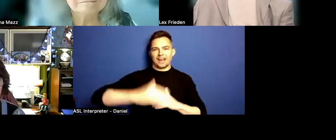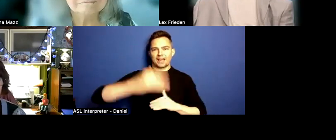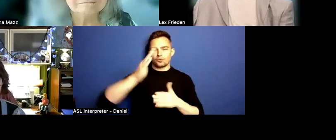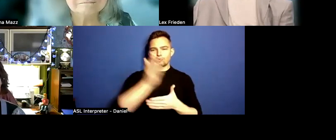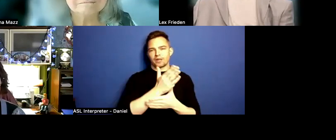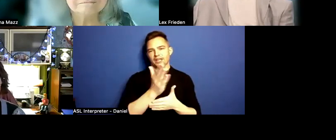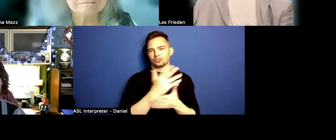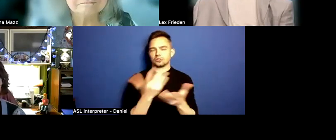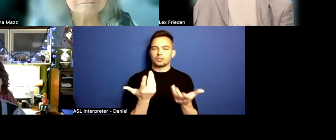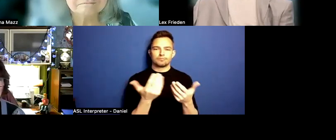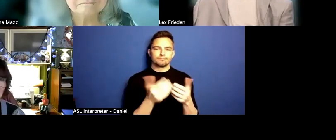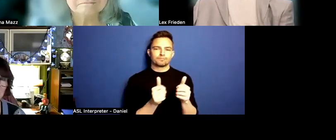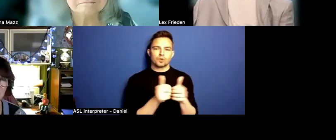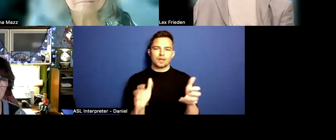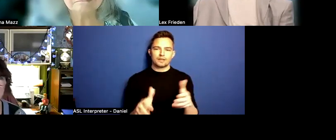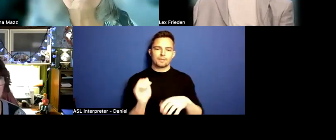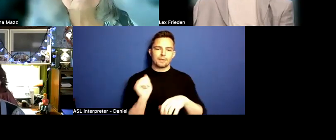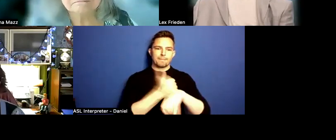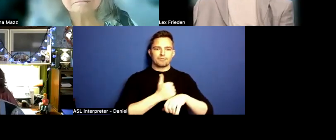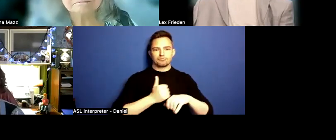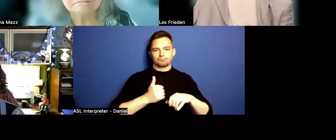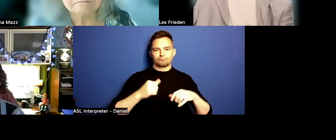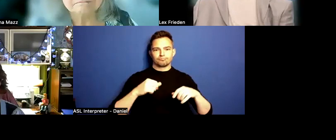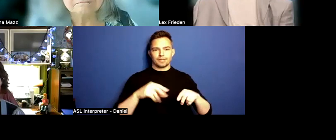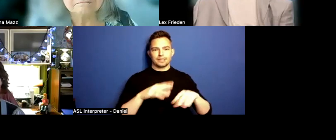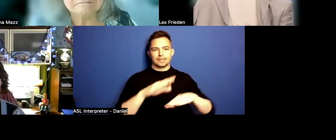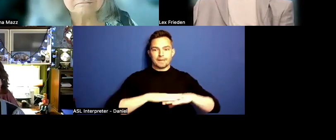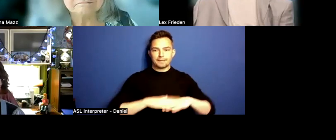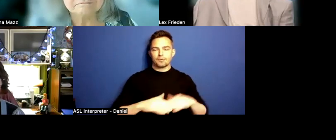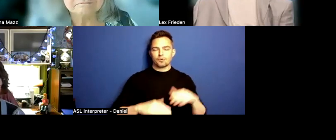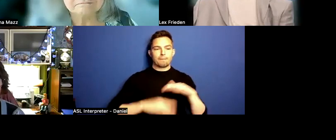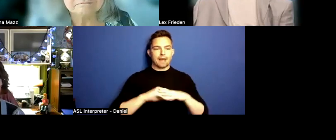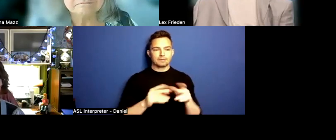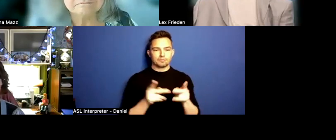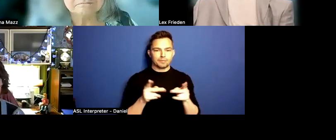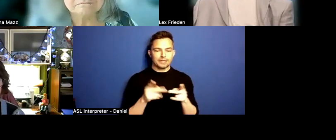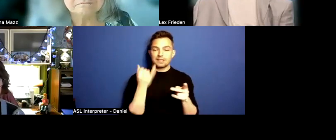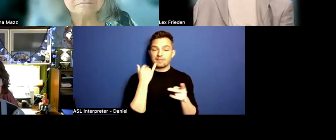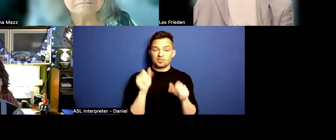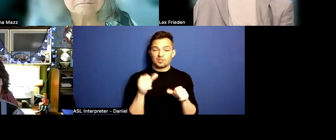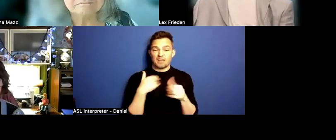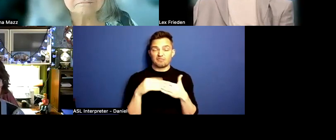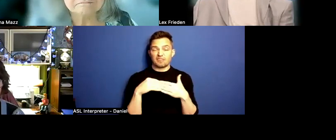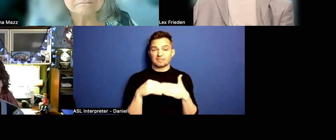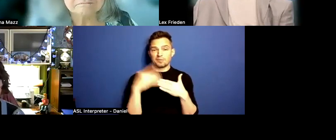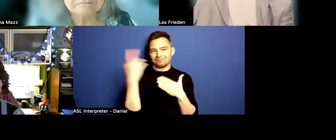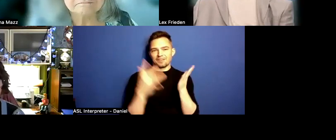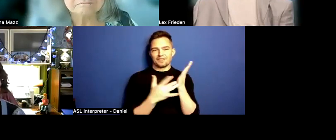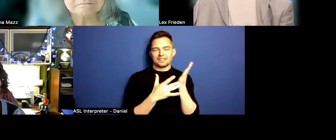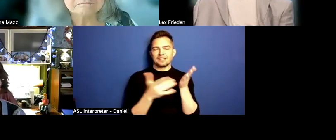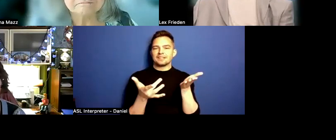of mounting it at the minimum or at the maximum or whatever. If you could have that flexibility, because technology allows you